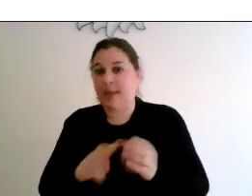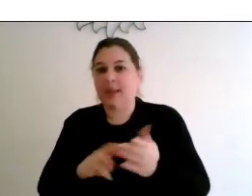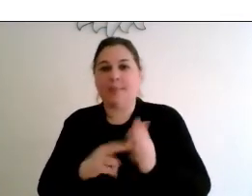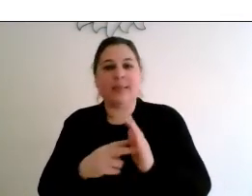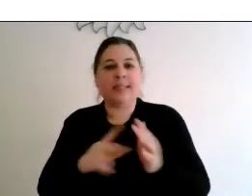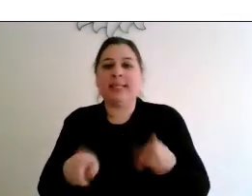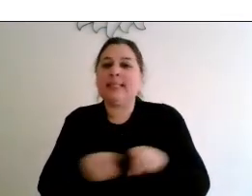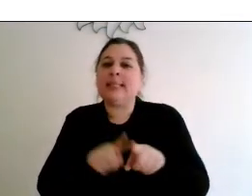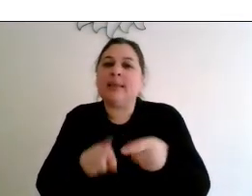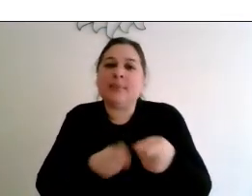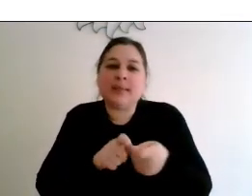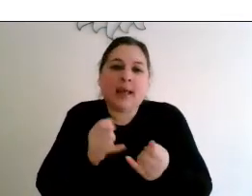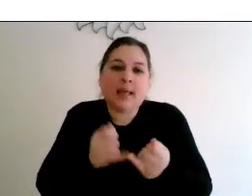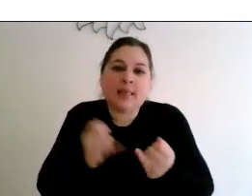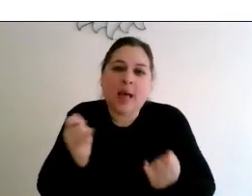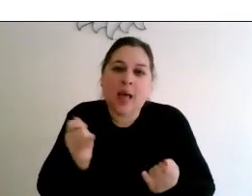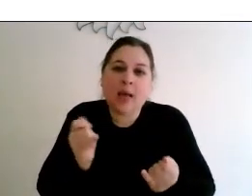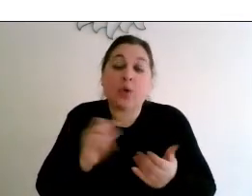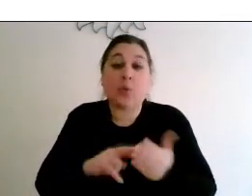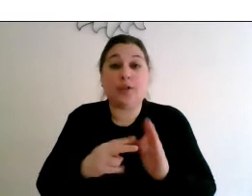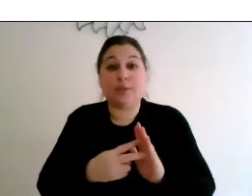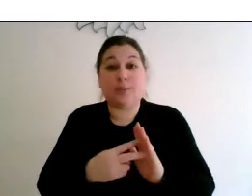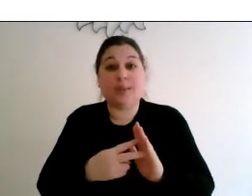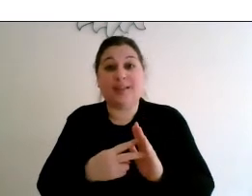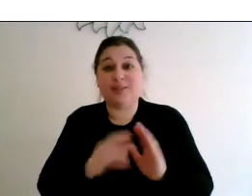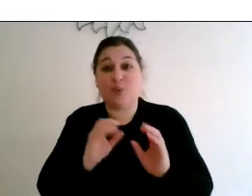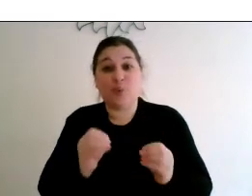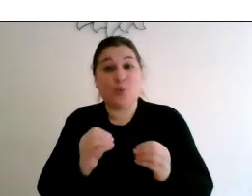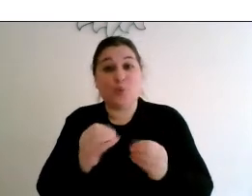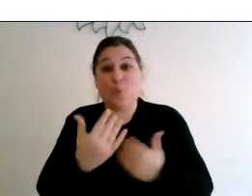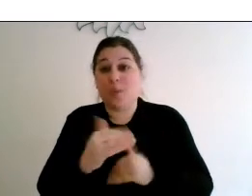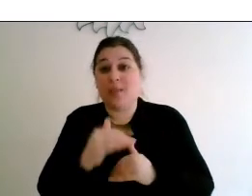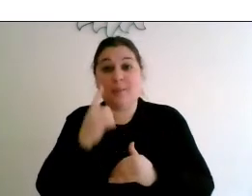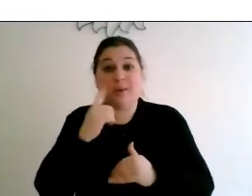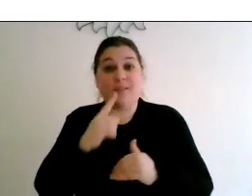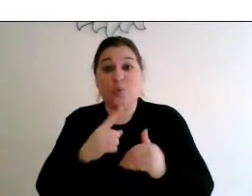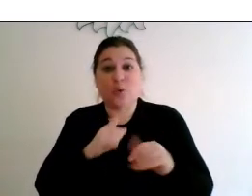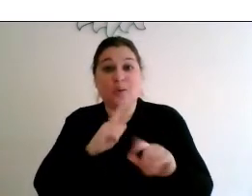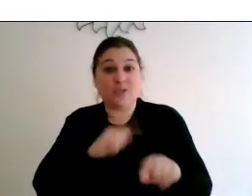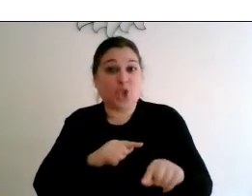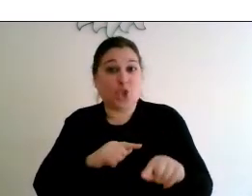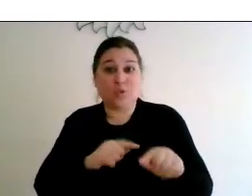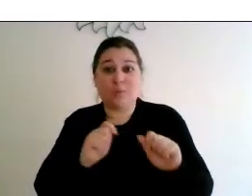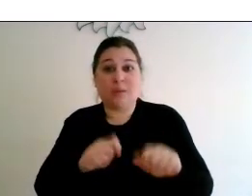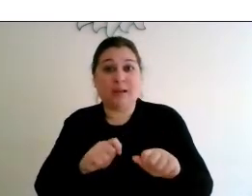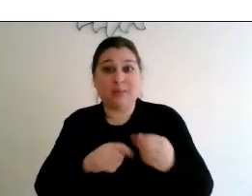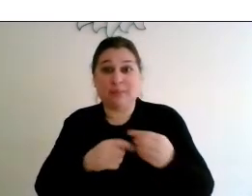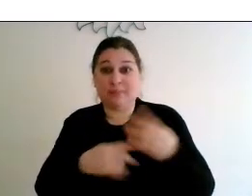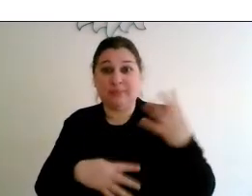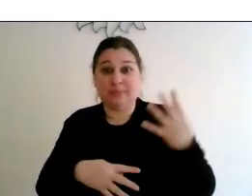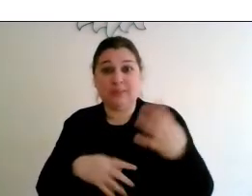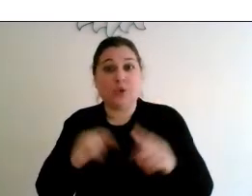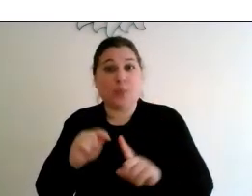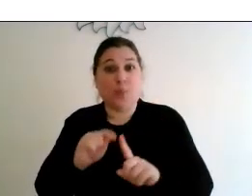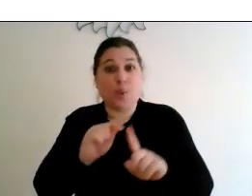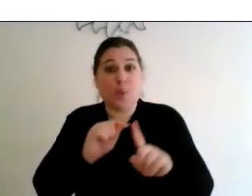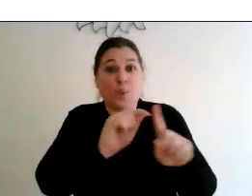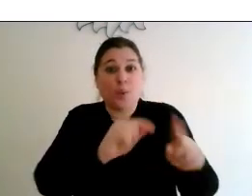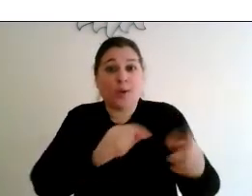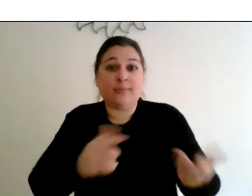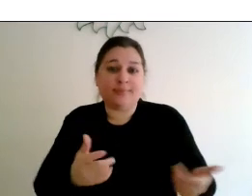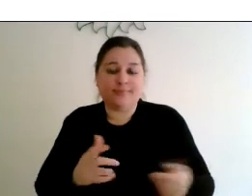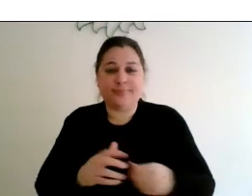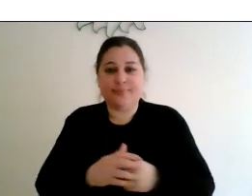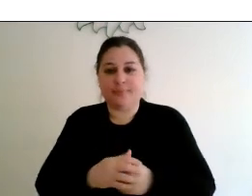it's the same exact line, so it's infinite solutions. Okay, so go ahead and press pause now and